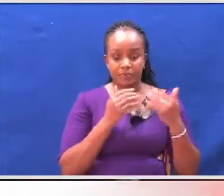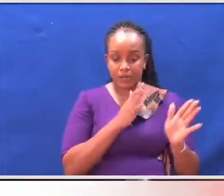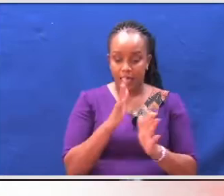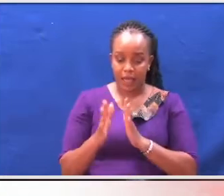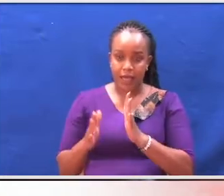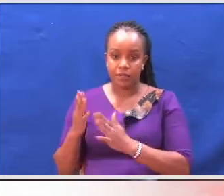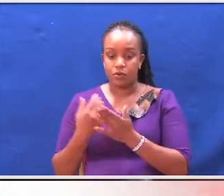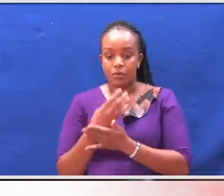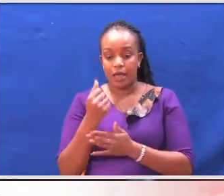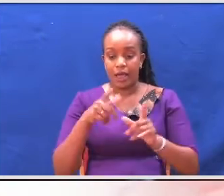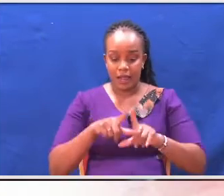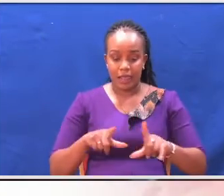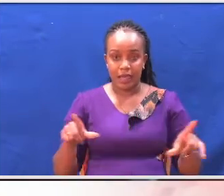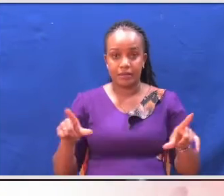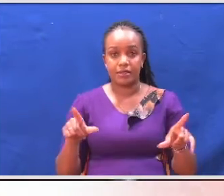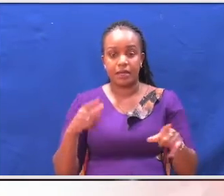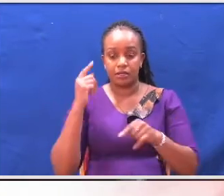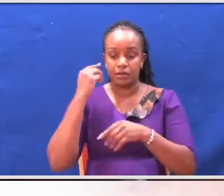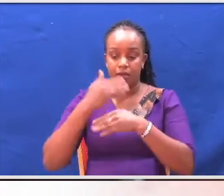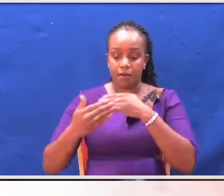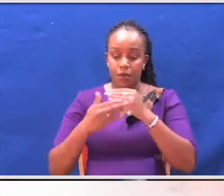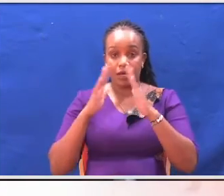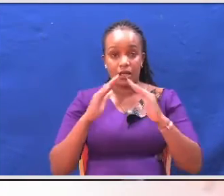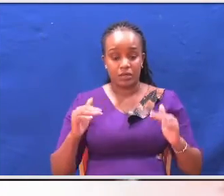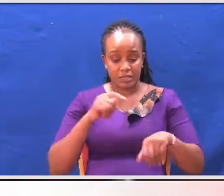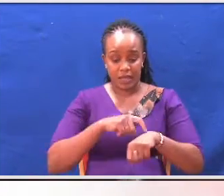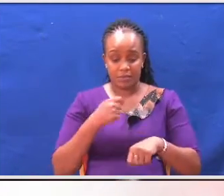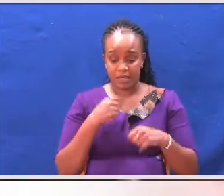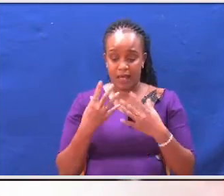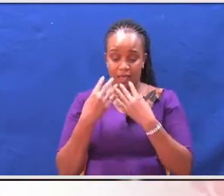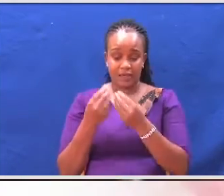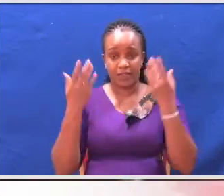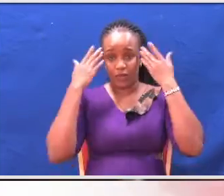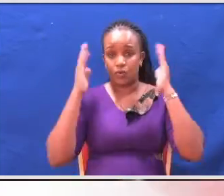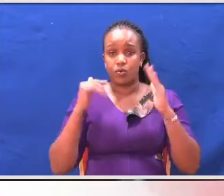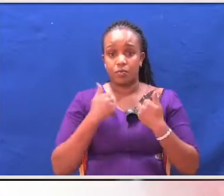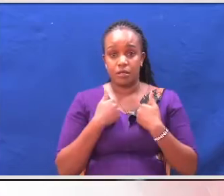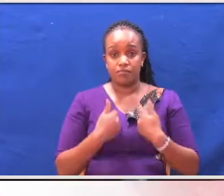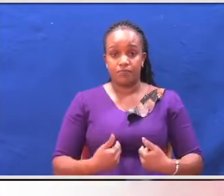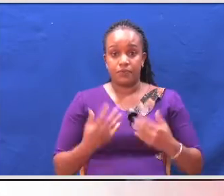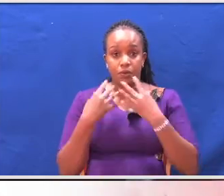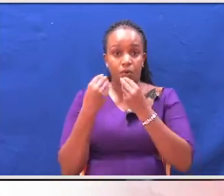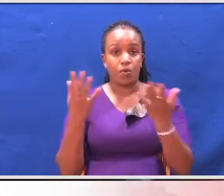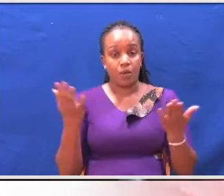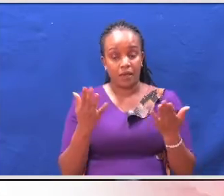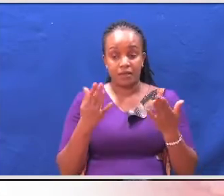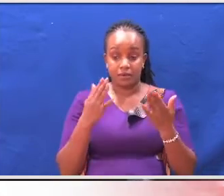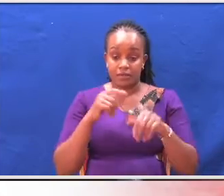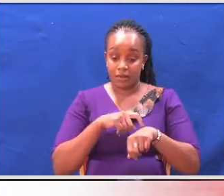never materialize. So hata nikienda naenda kuingia wapi? Sasa hata nikikaa hapa naona nyumba